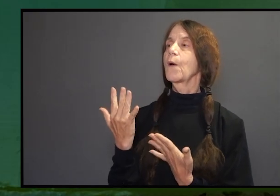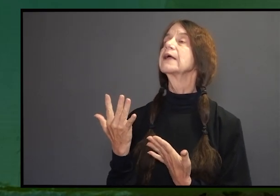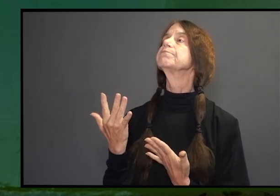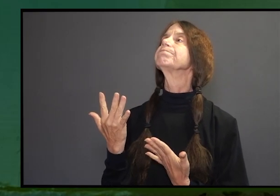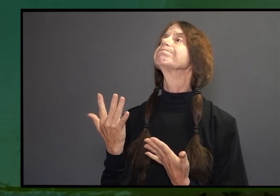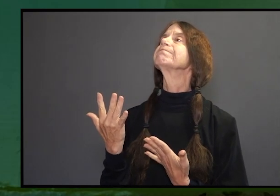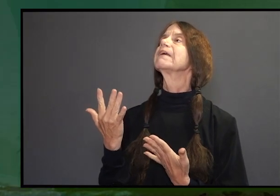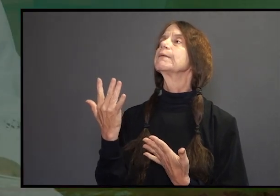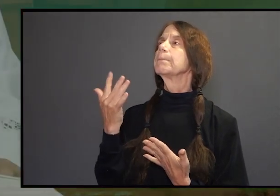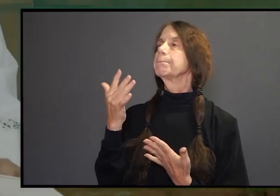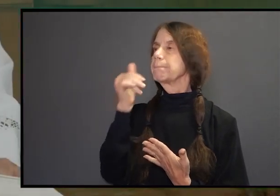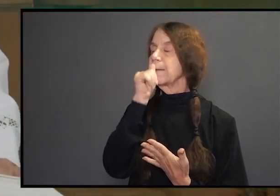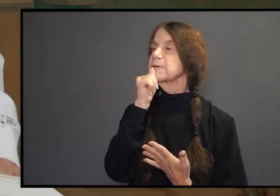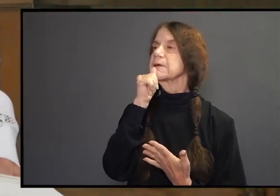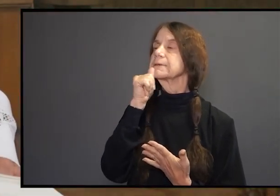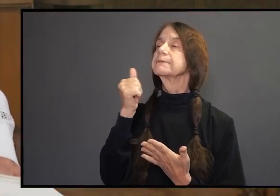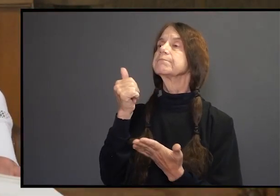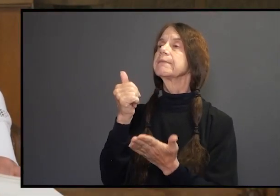Amen.